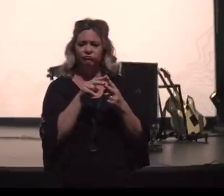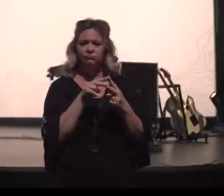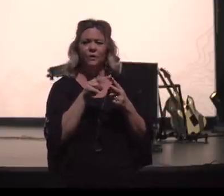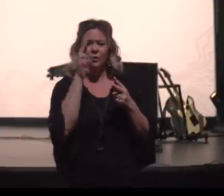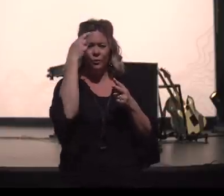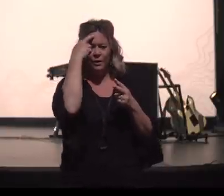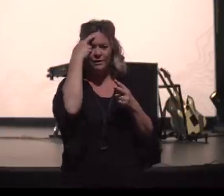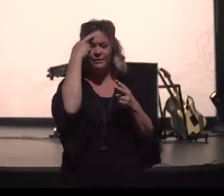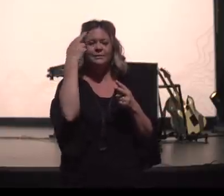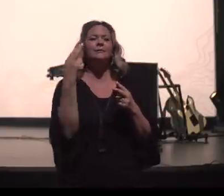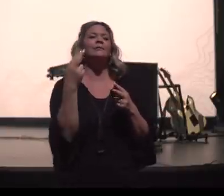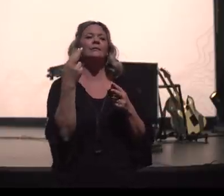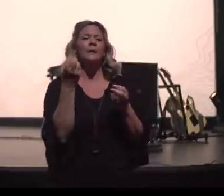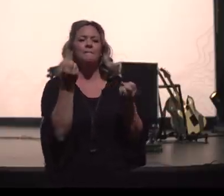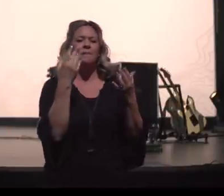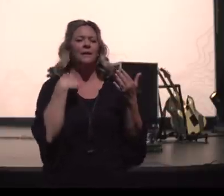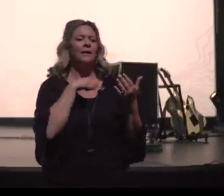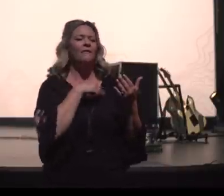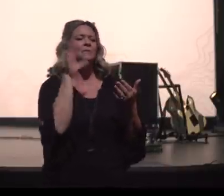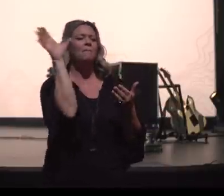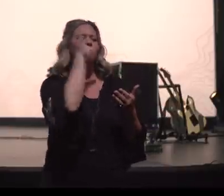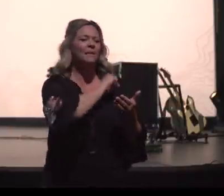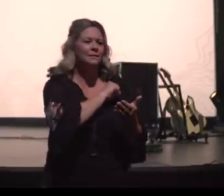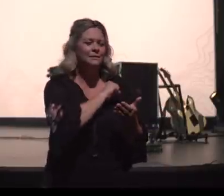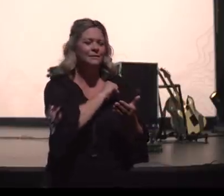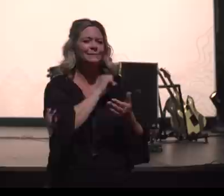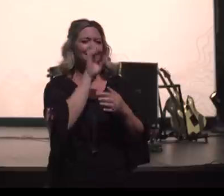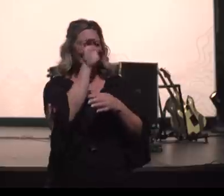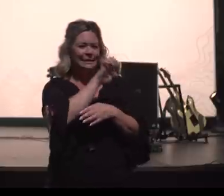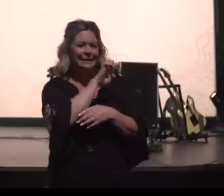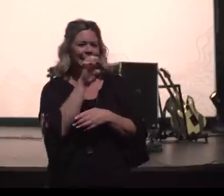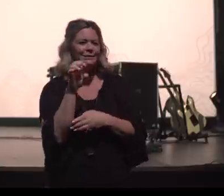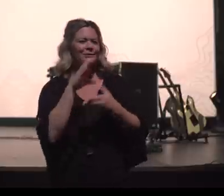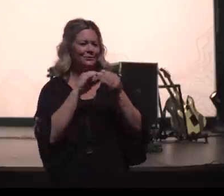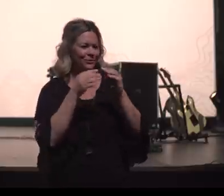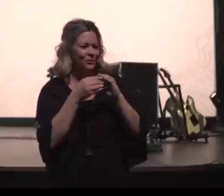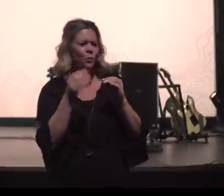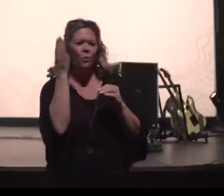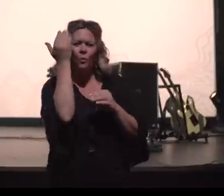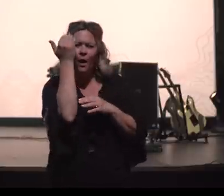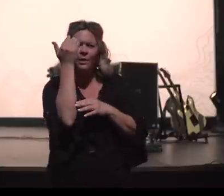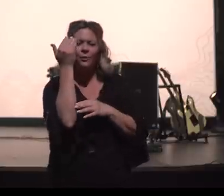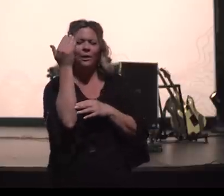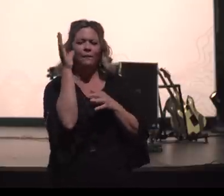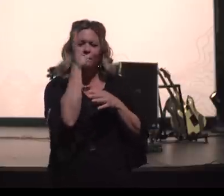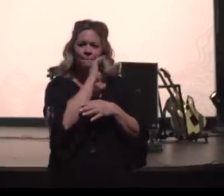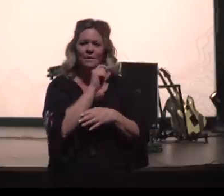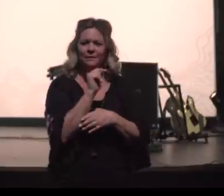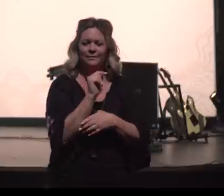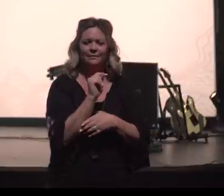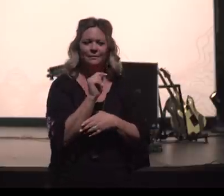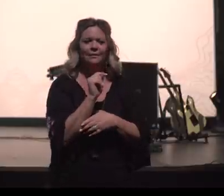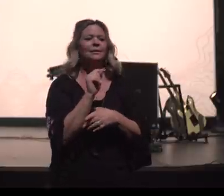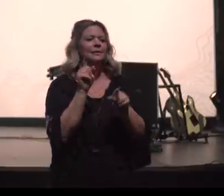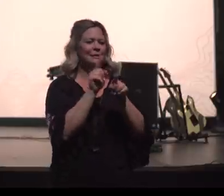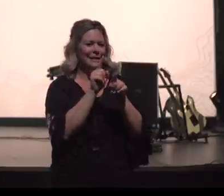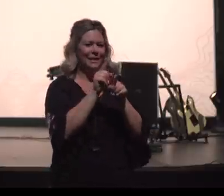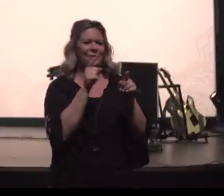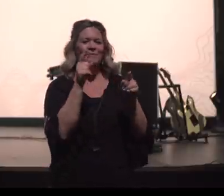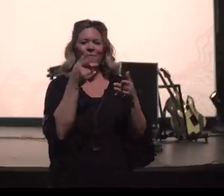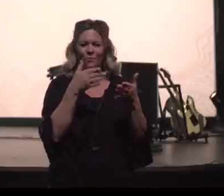talk to you about two reasons many of us miss the message of Easter. And we miss it for the exact same reasons researchers tell